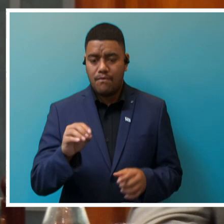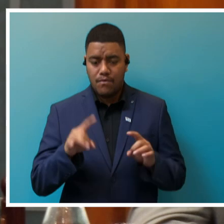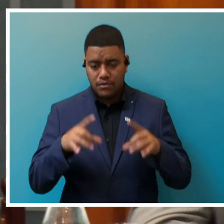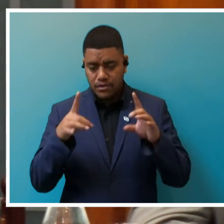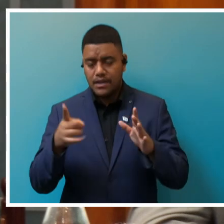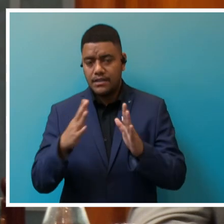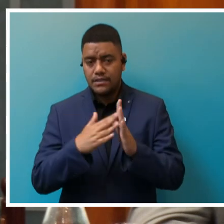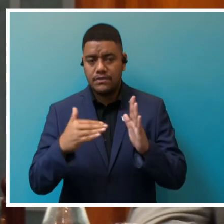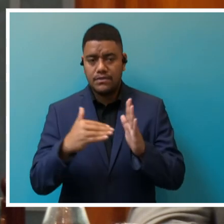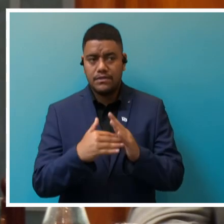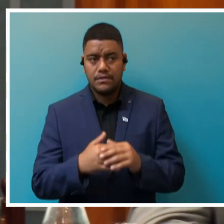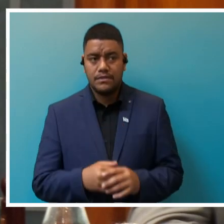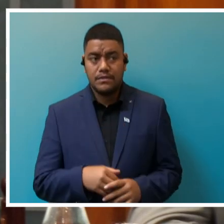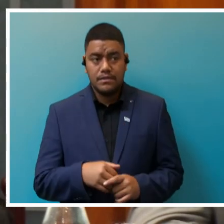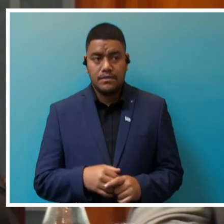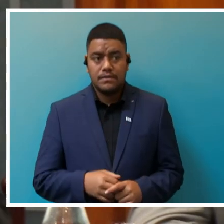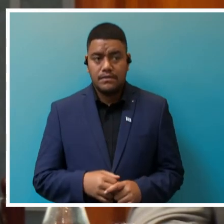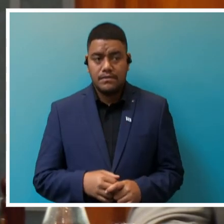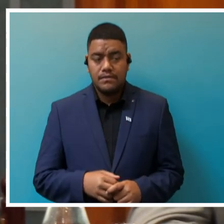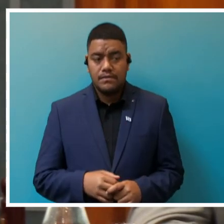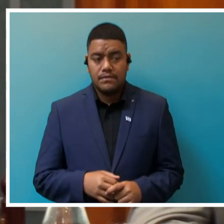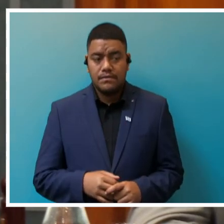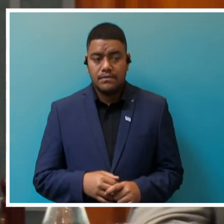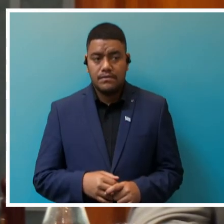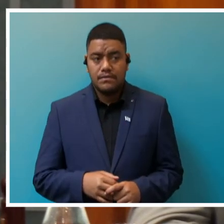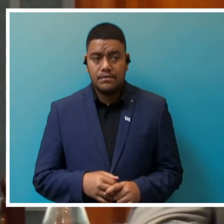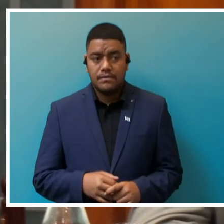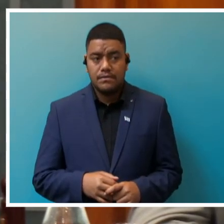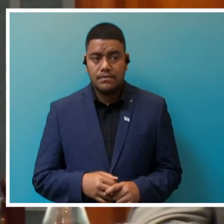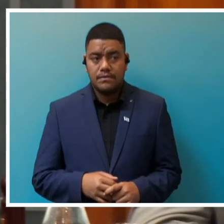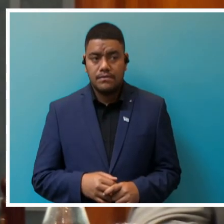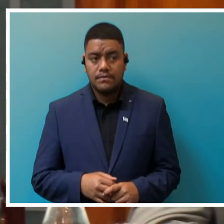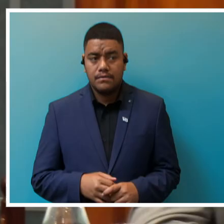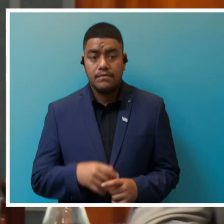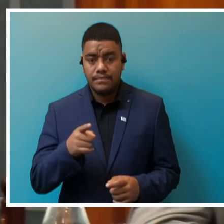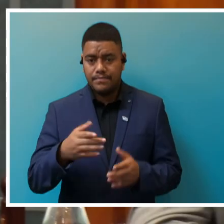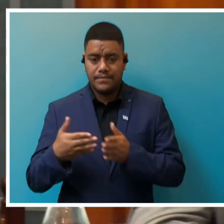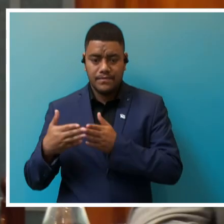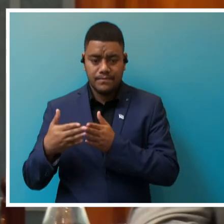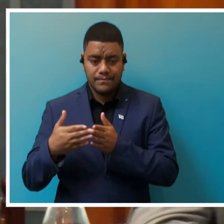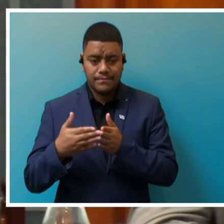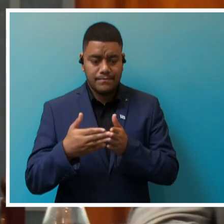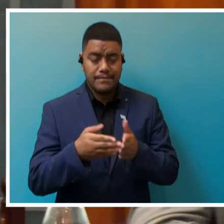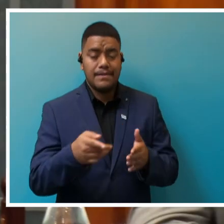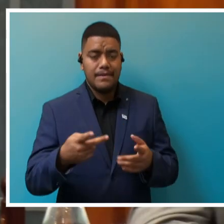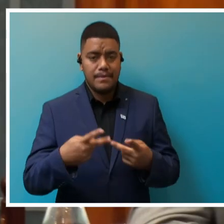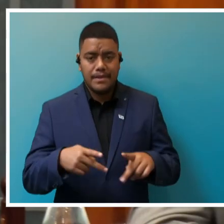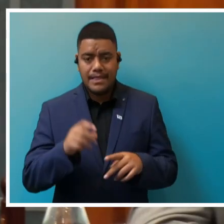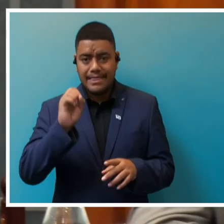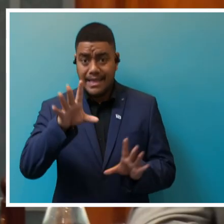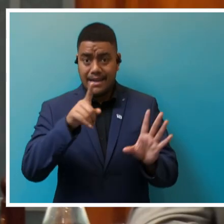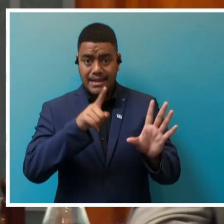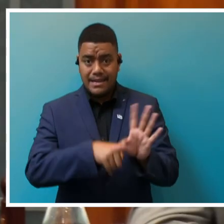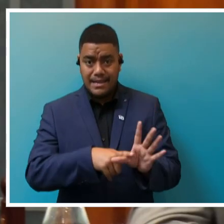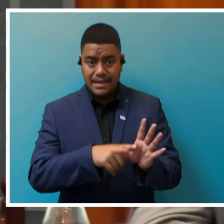Zealand. These were woolly breeds. The Barbados blackbelly sheep and other breeds were placed into a 10-year